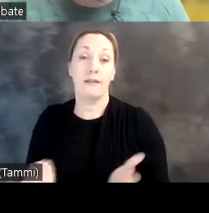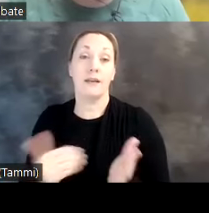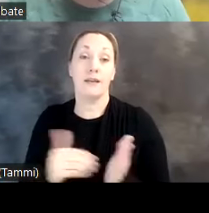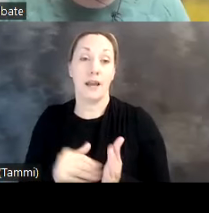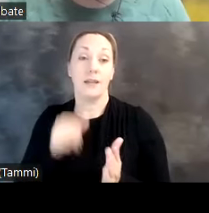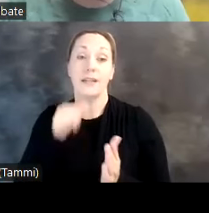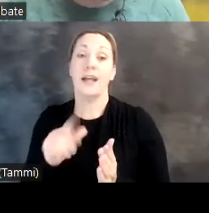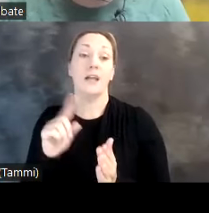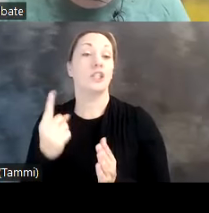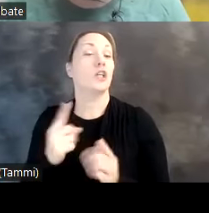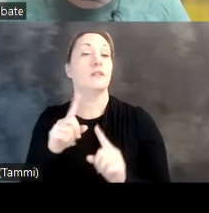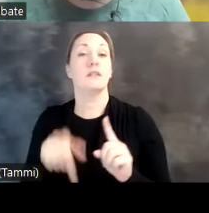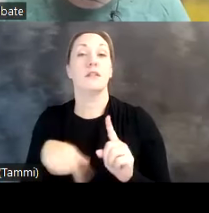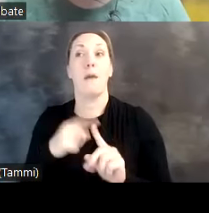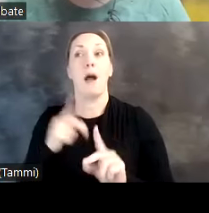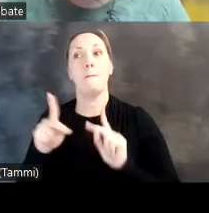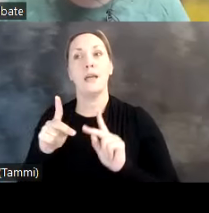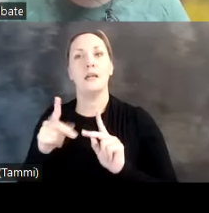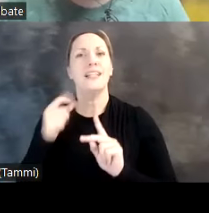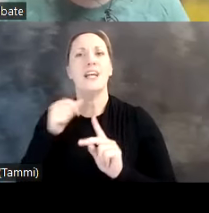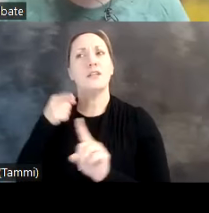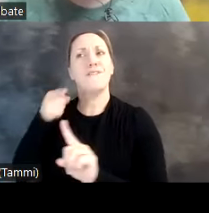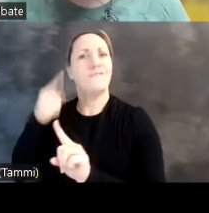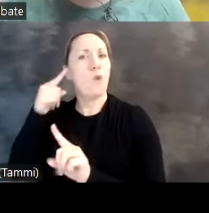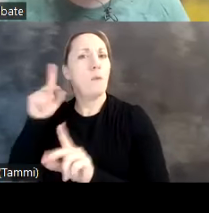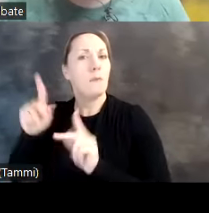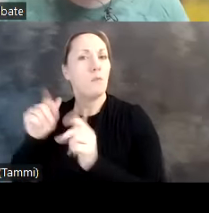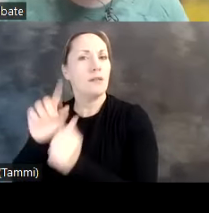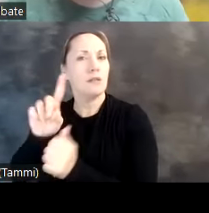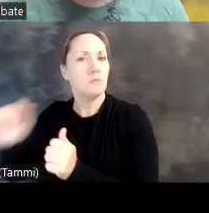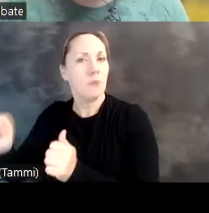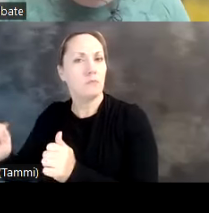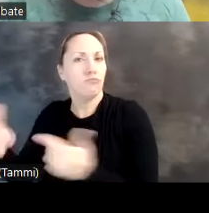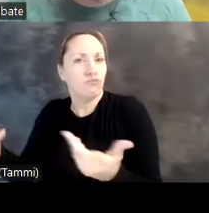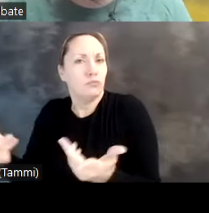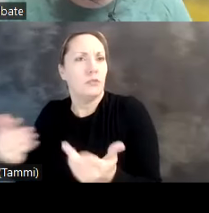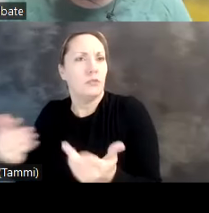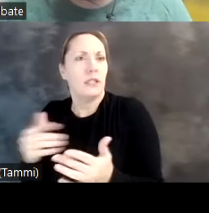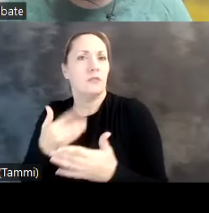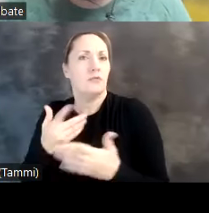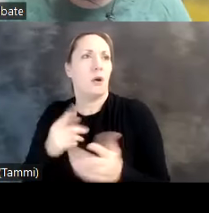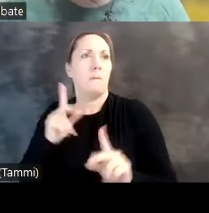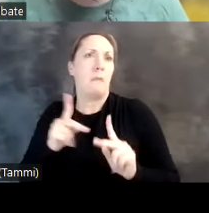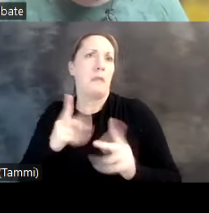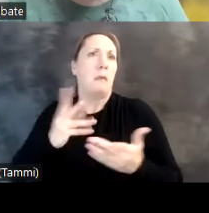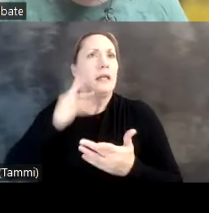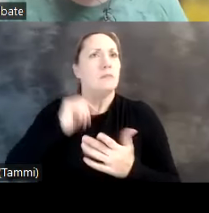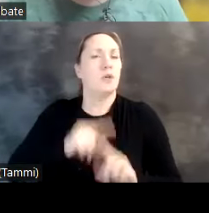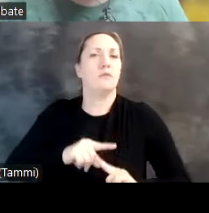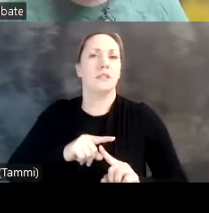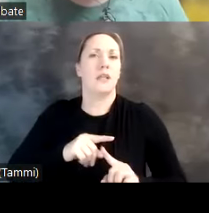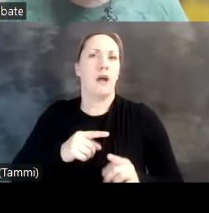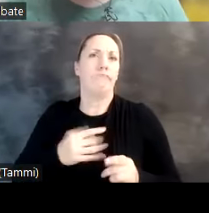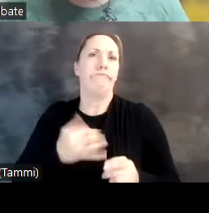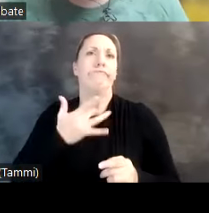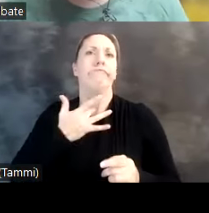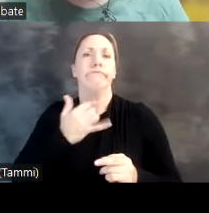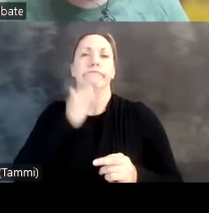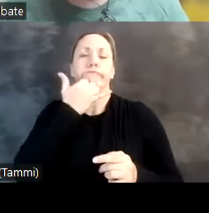not just about people with disabilities. It's about in different situations as well, as even